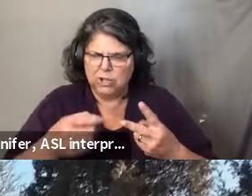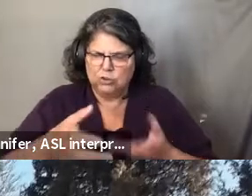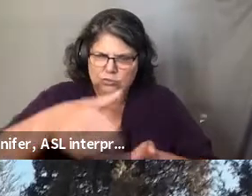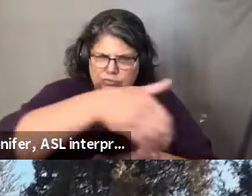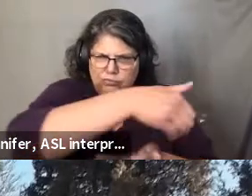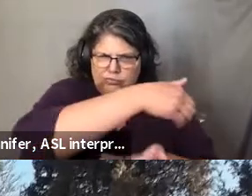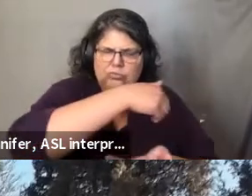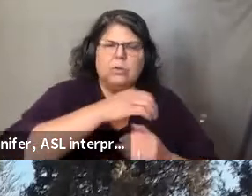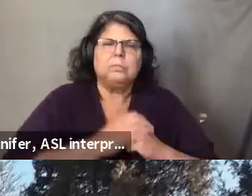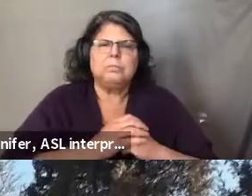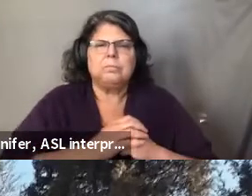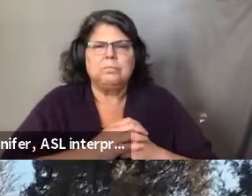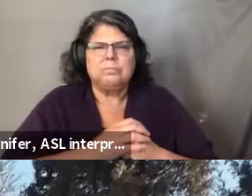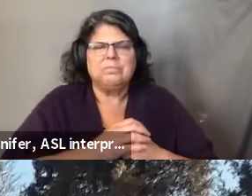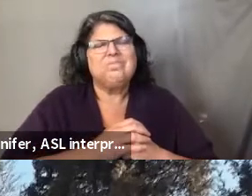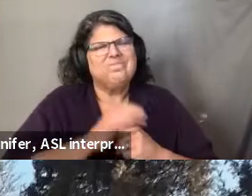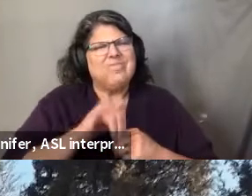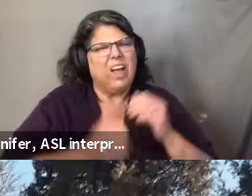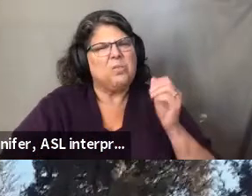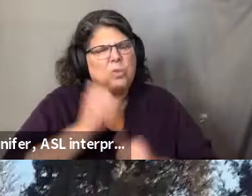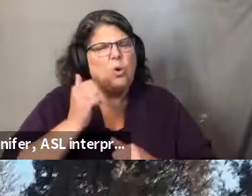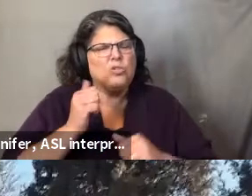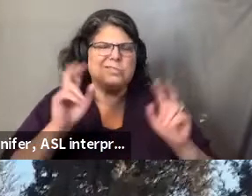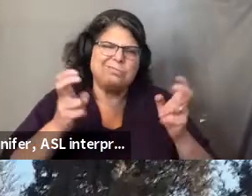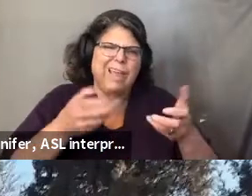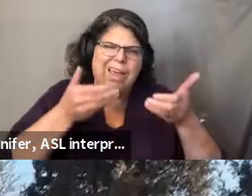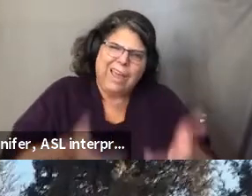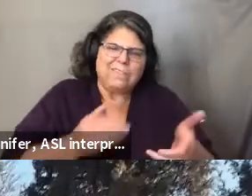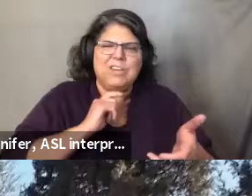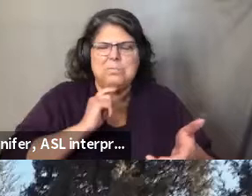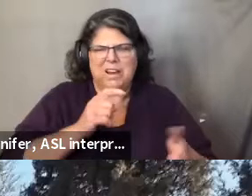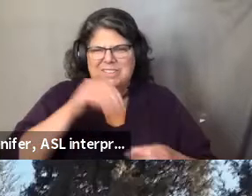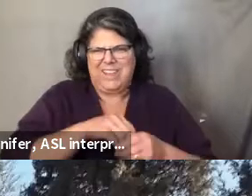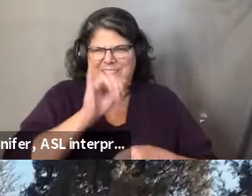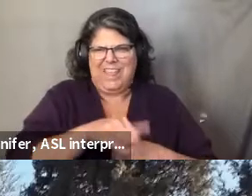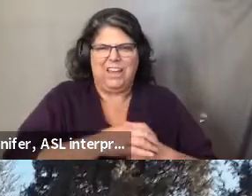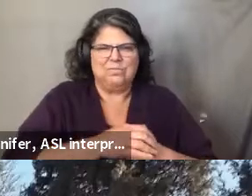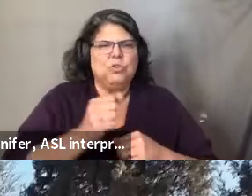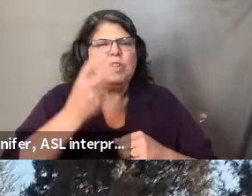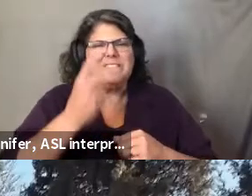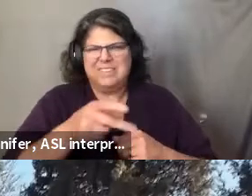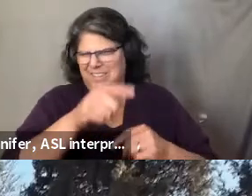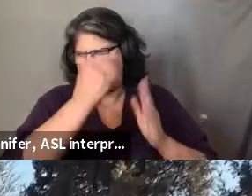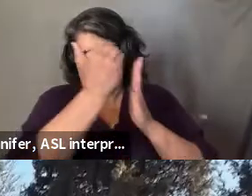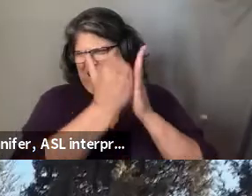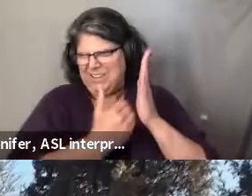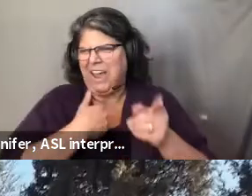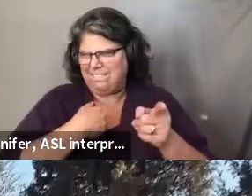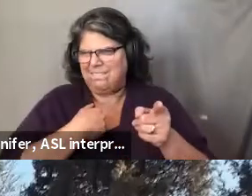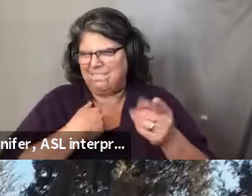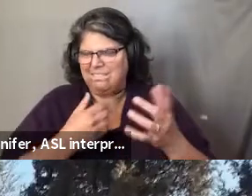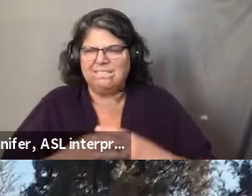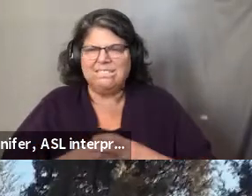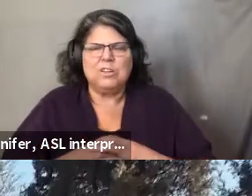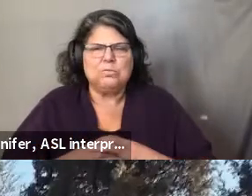This is where most of the concentrated amounts of heavy metals, you can see the list on the slide there.